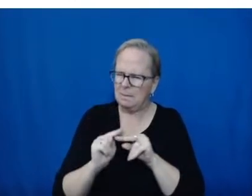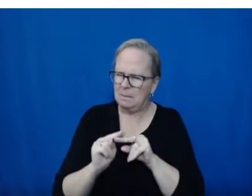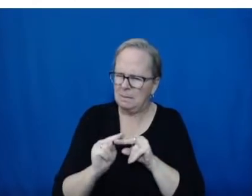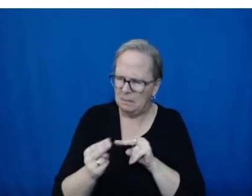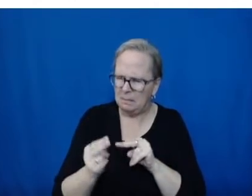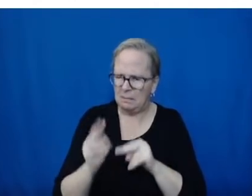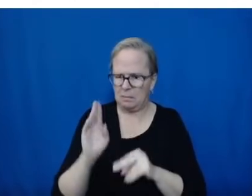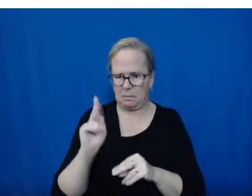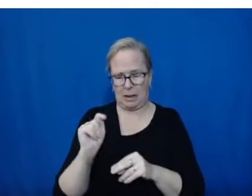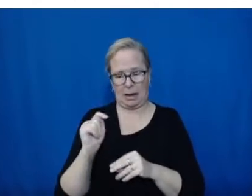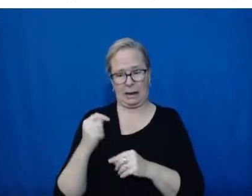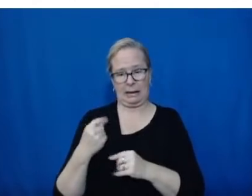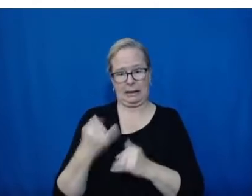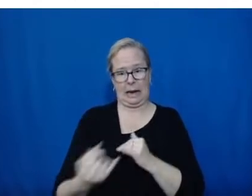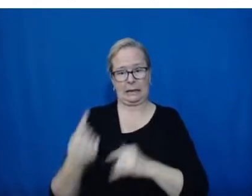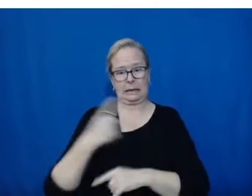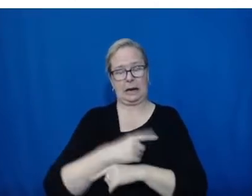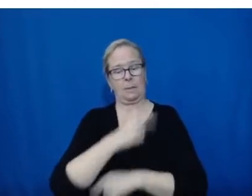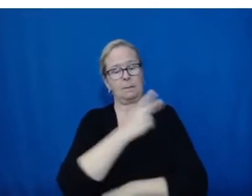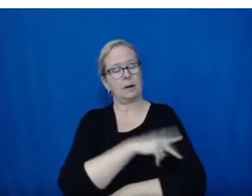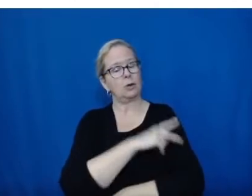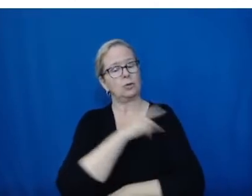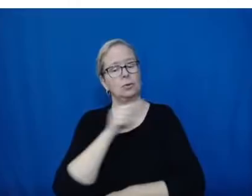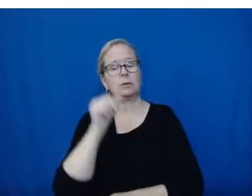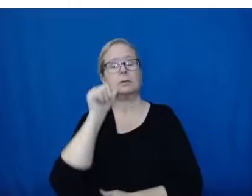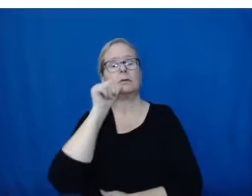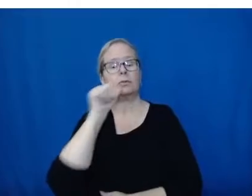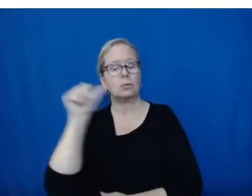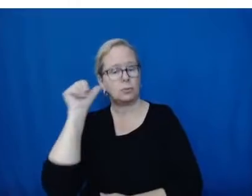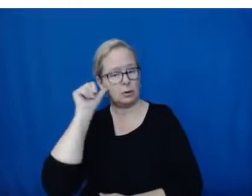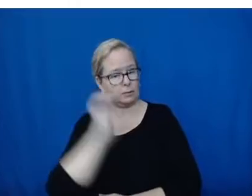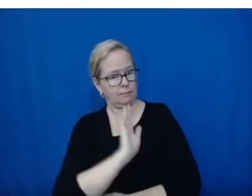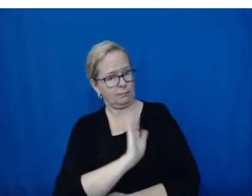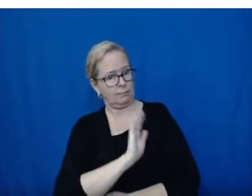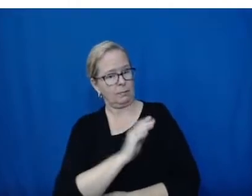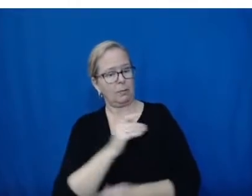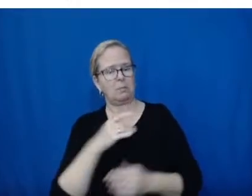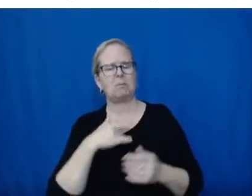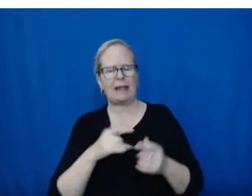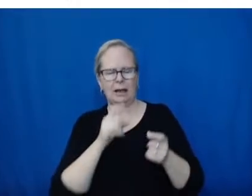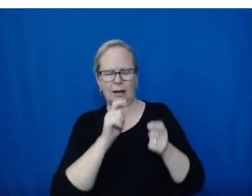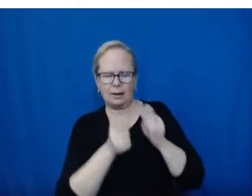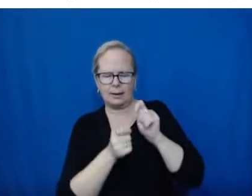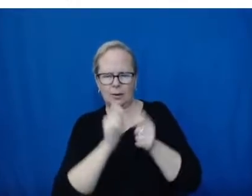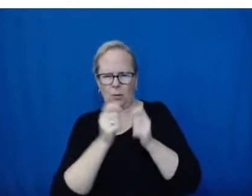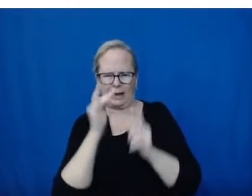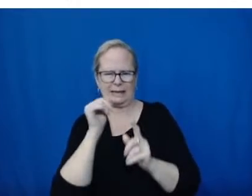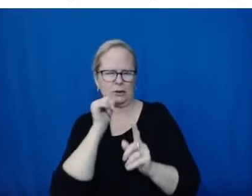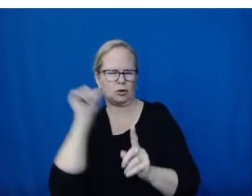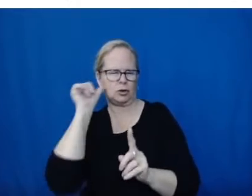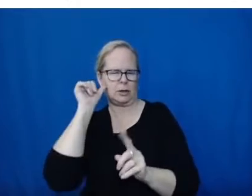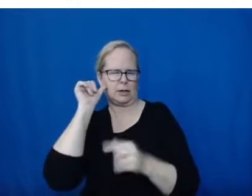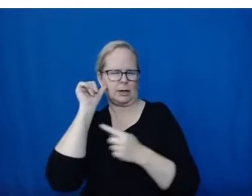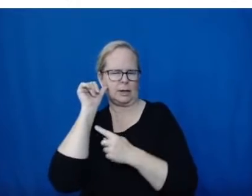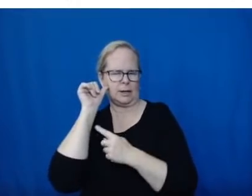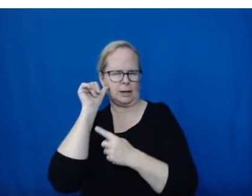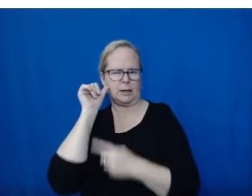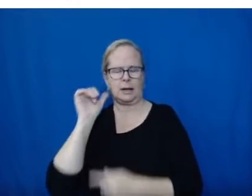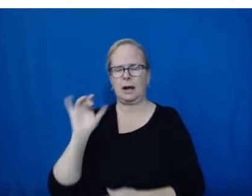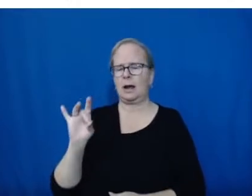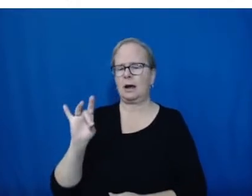for inpatients is yesterday. Those tend to be revised upwards, and the number yesterday